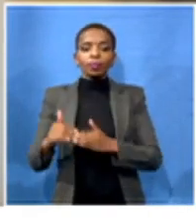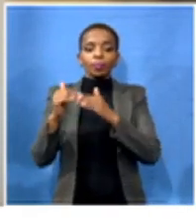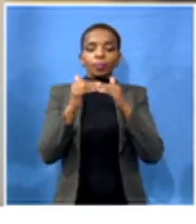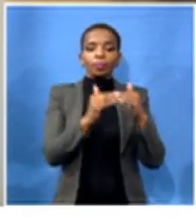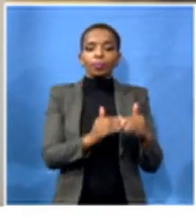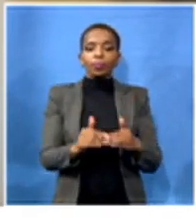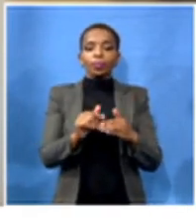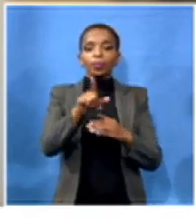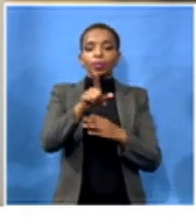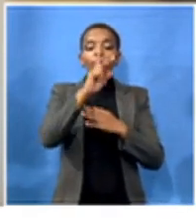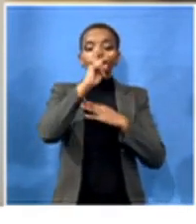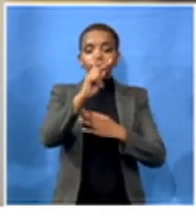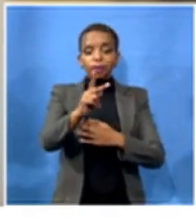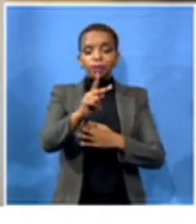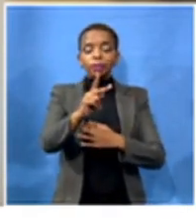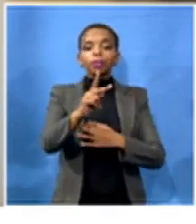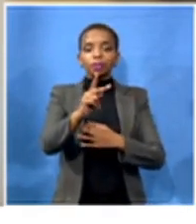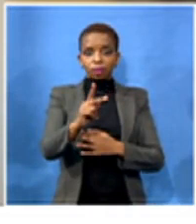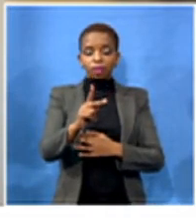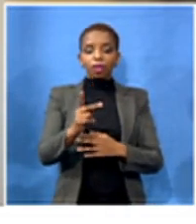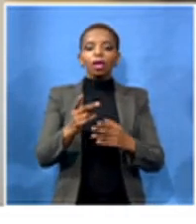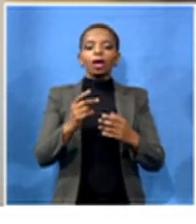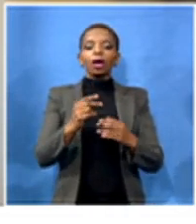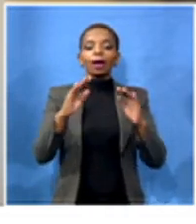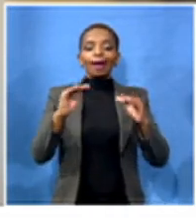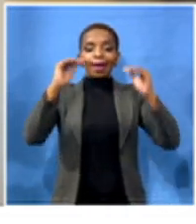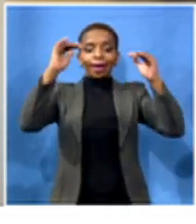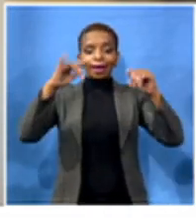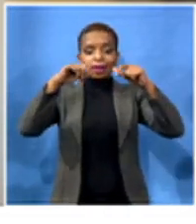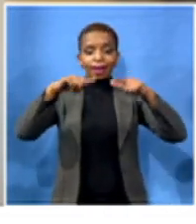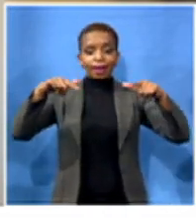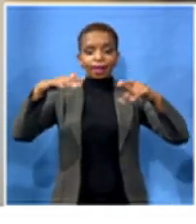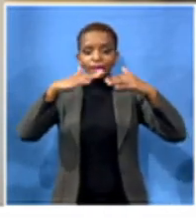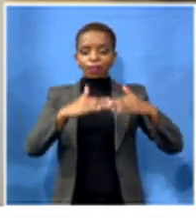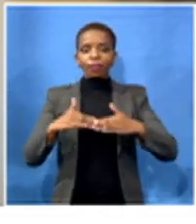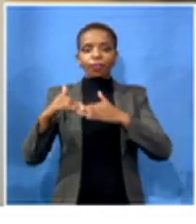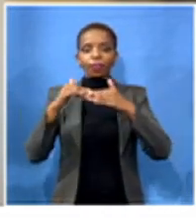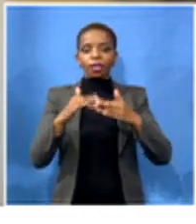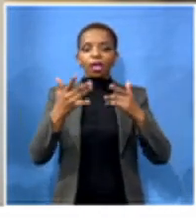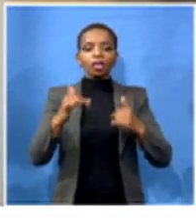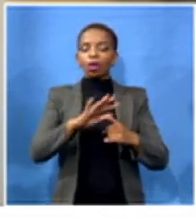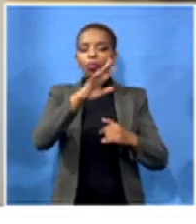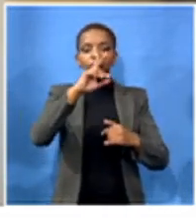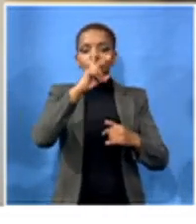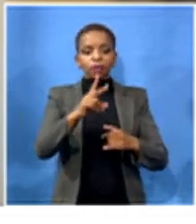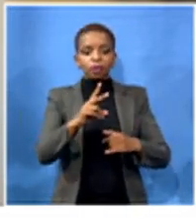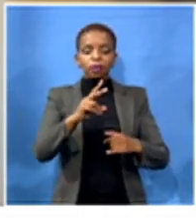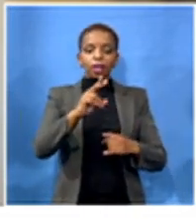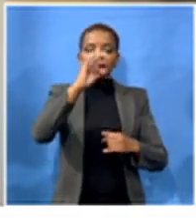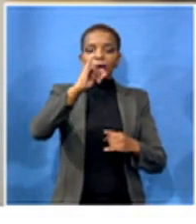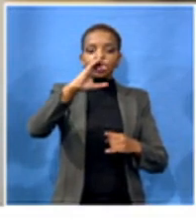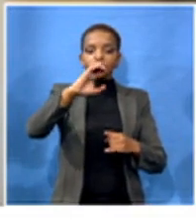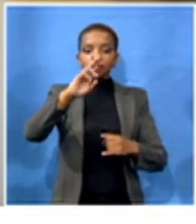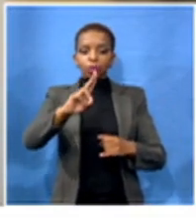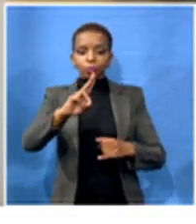swing towards a higher level of care. So you're seeing a lot more high care and ICU